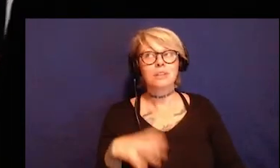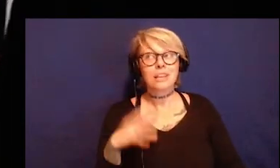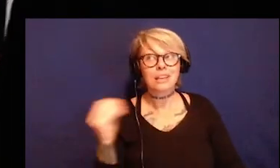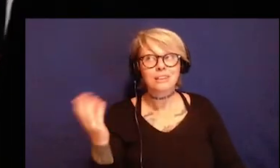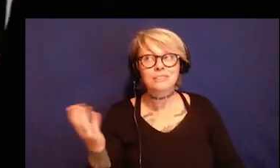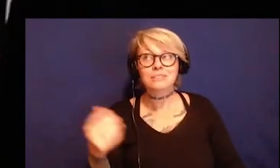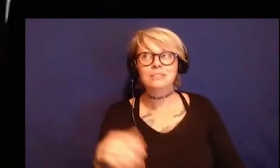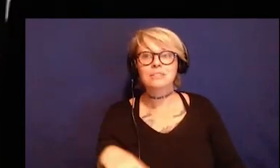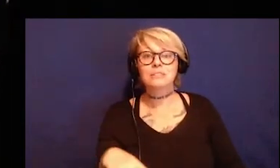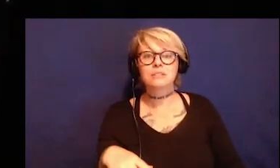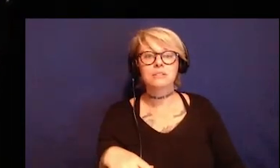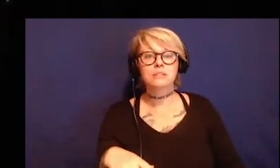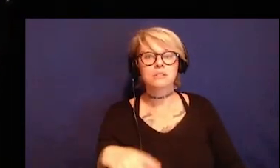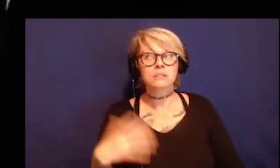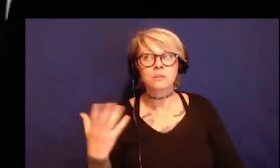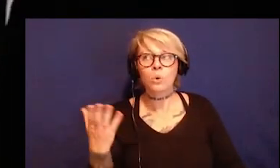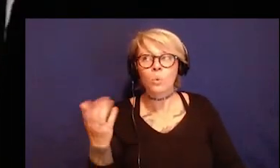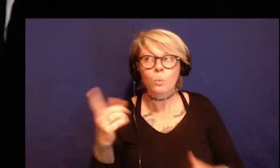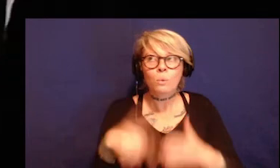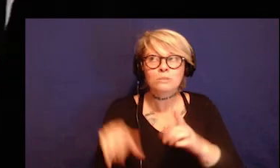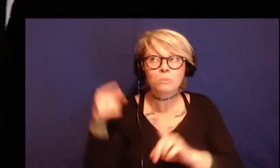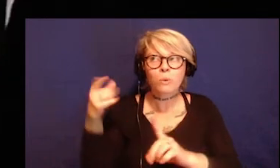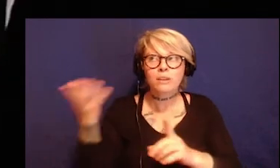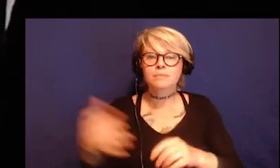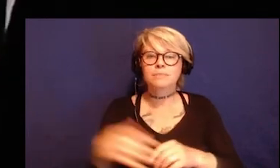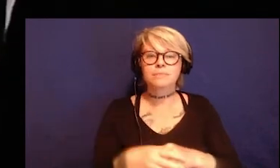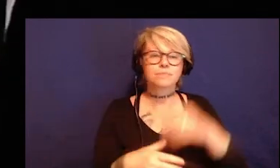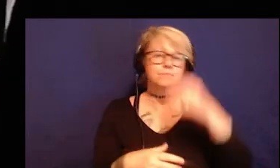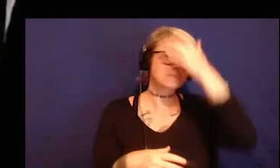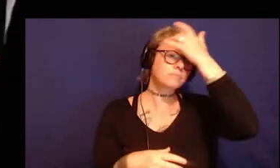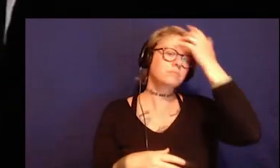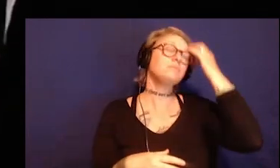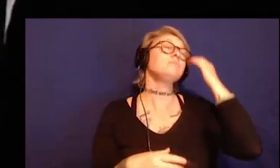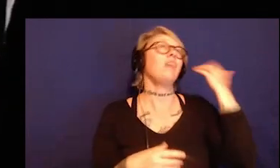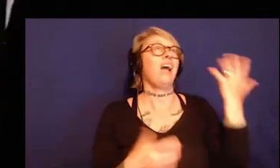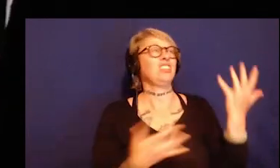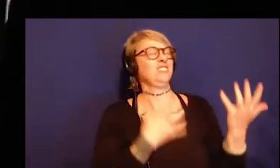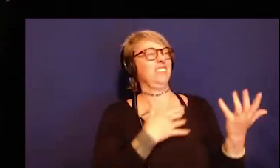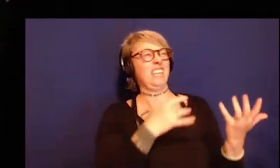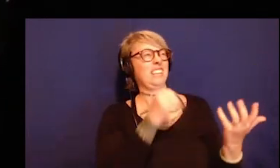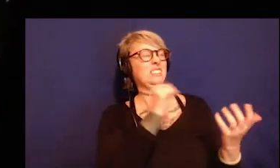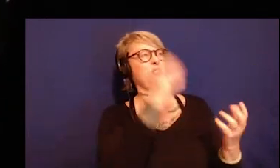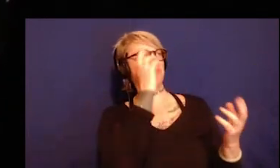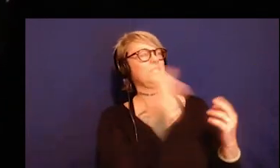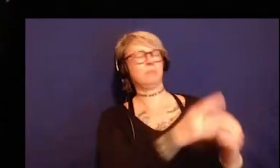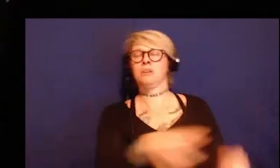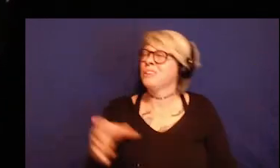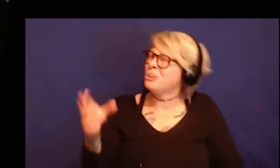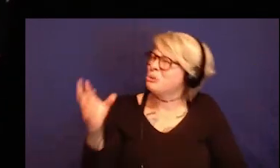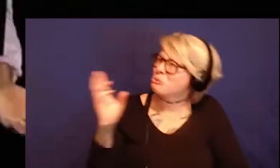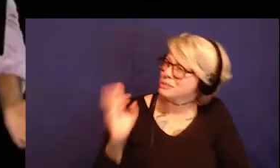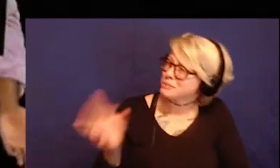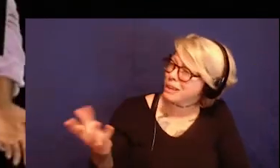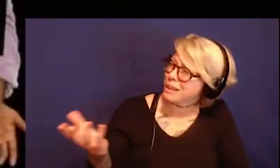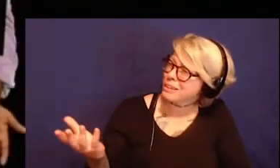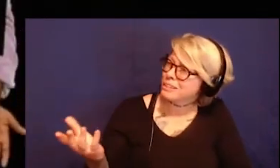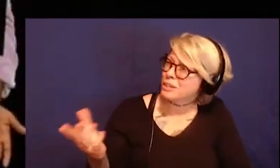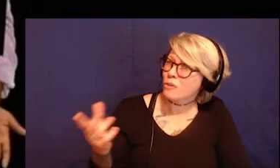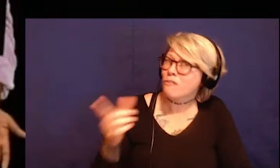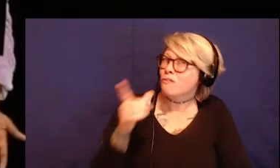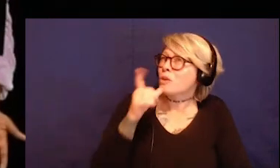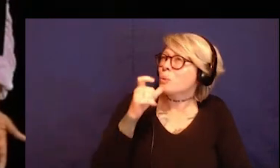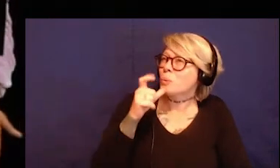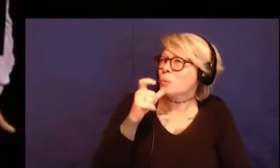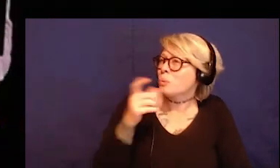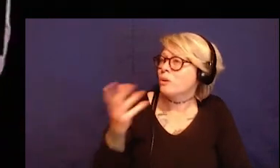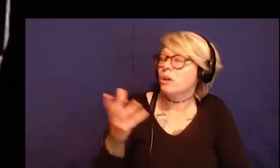And? So, what's your point? I think it's just kind of disrespectful. Disrespectful? To who? People